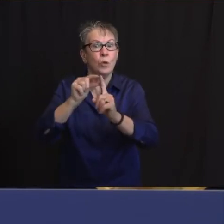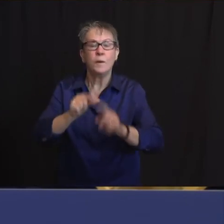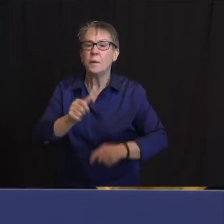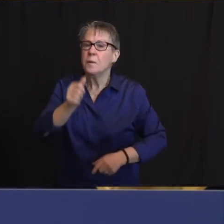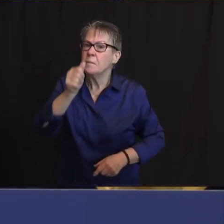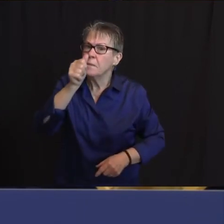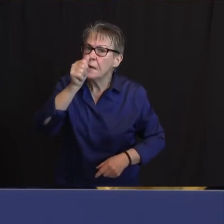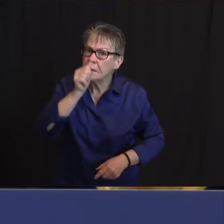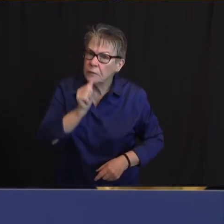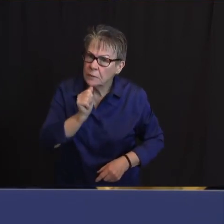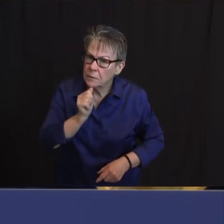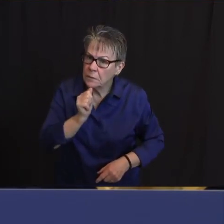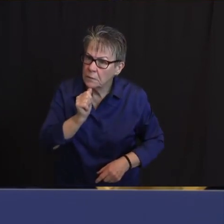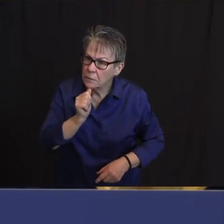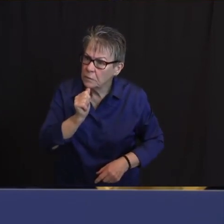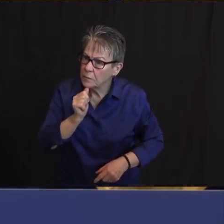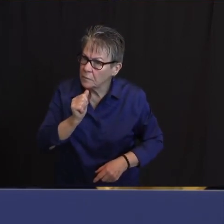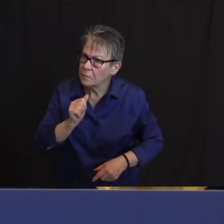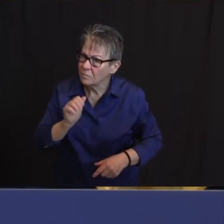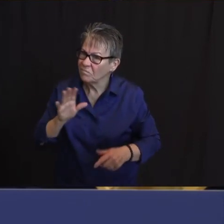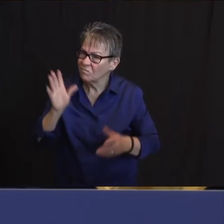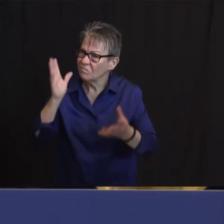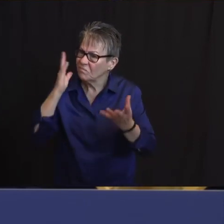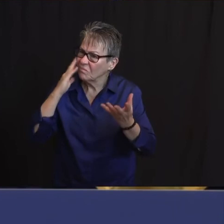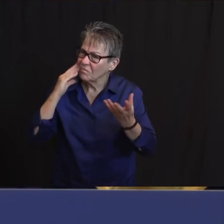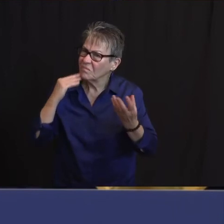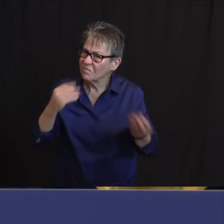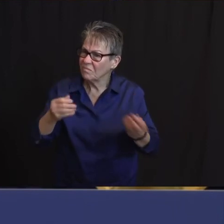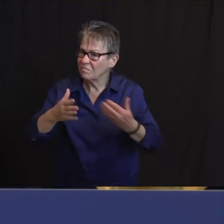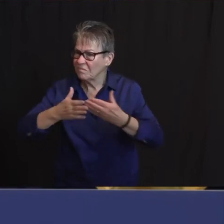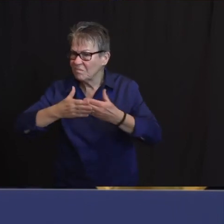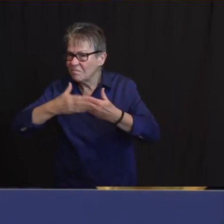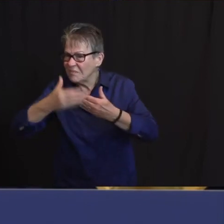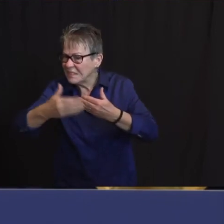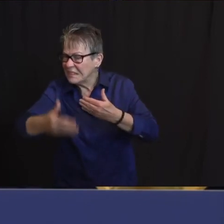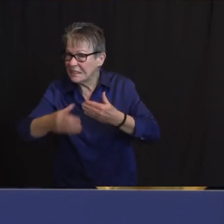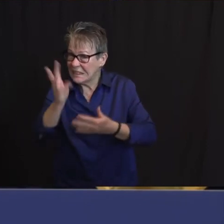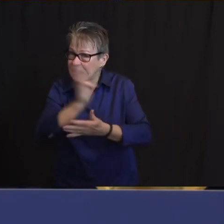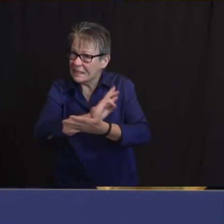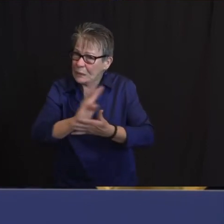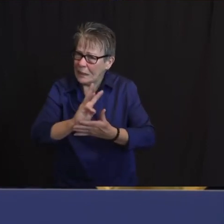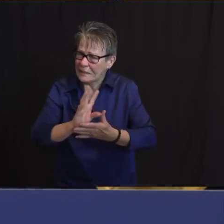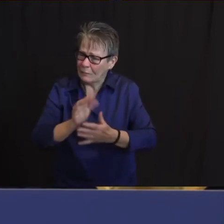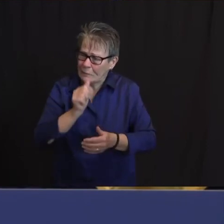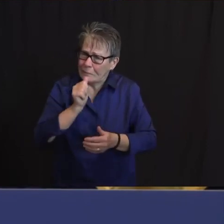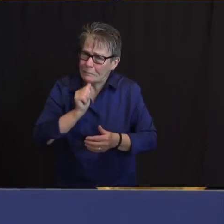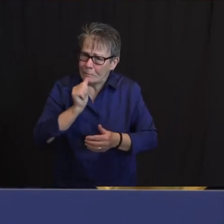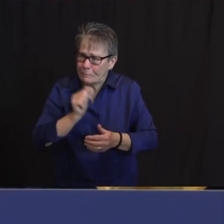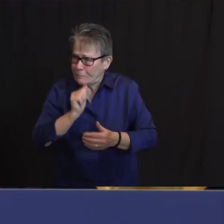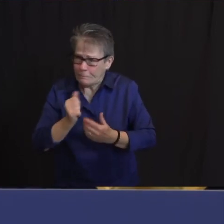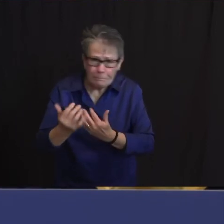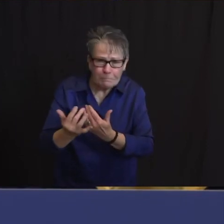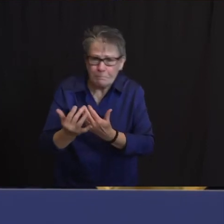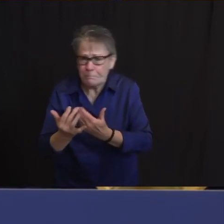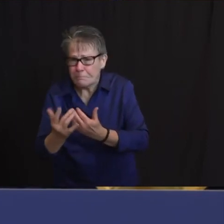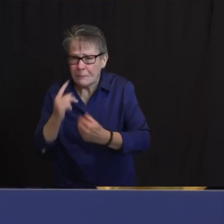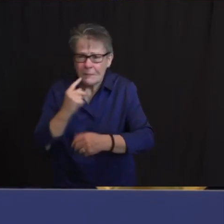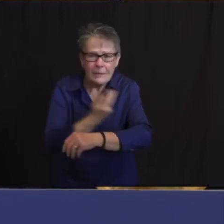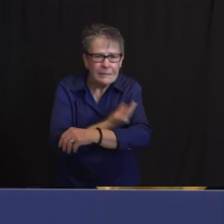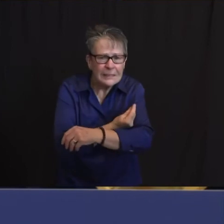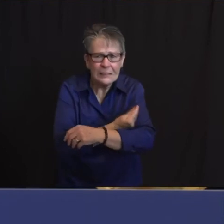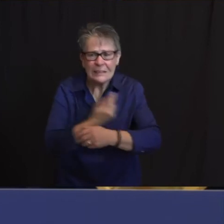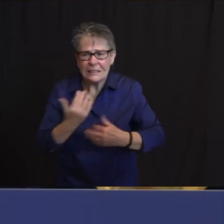minimum. But I have to say this, the number of calls, the number of folks who have pre-registered, the number